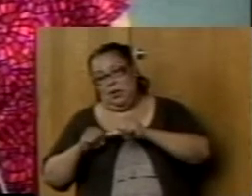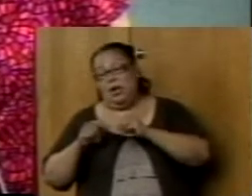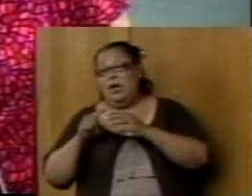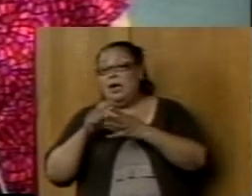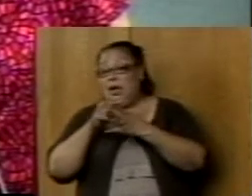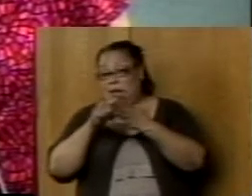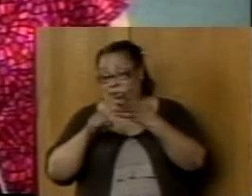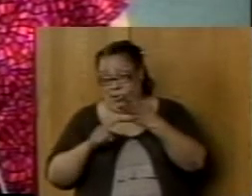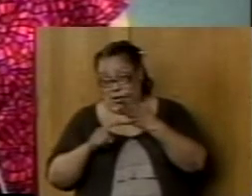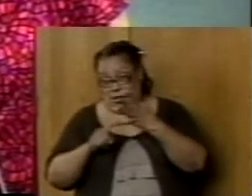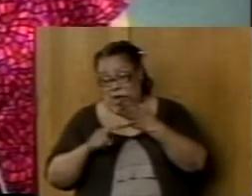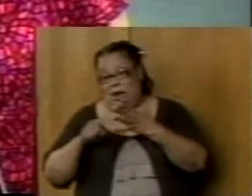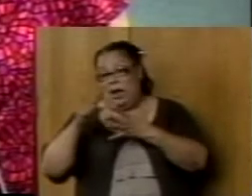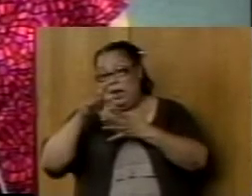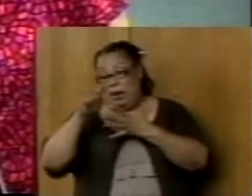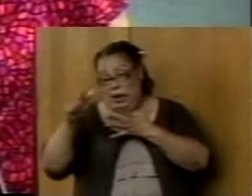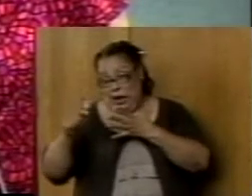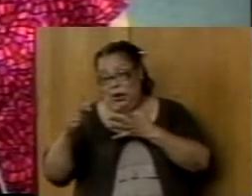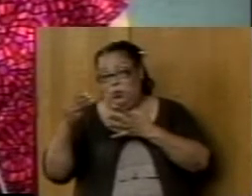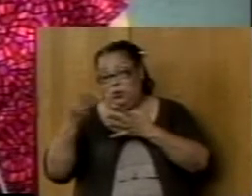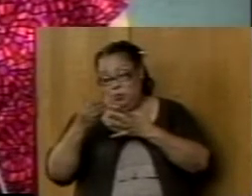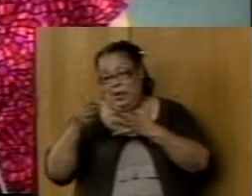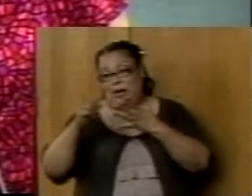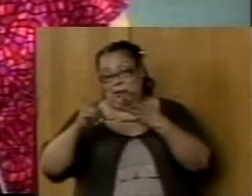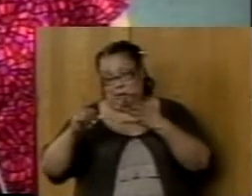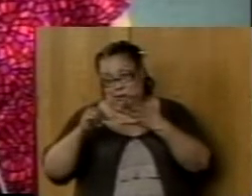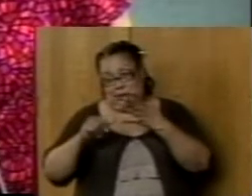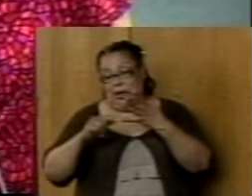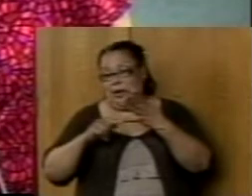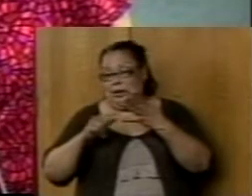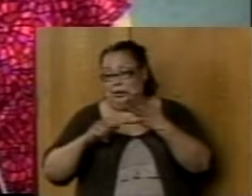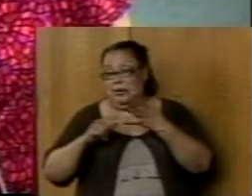the 4 core areas: language arts, math, science, and social studies, K through